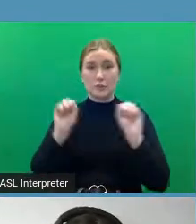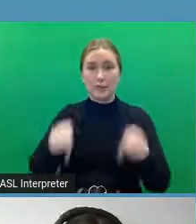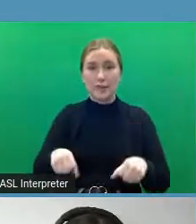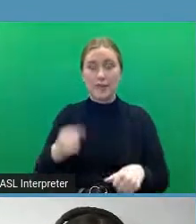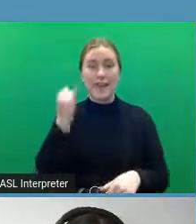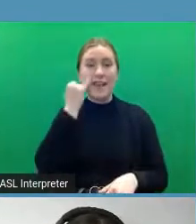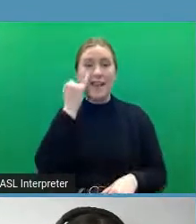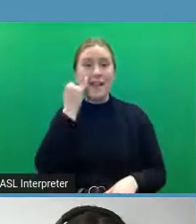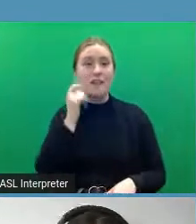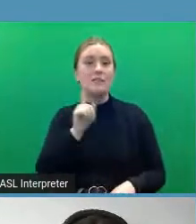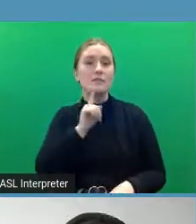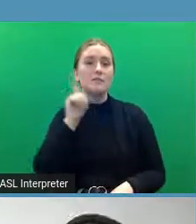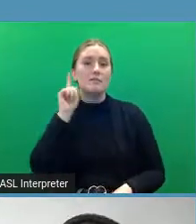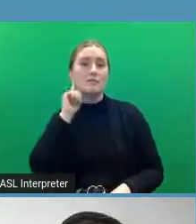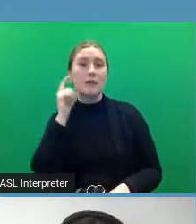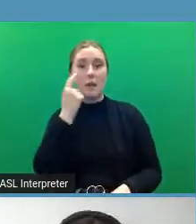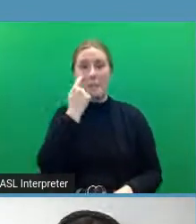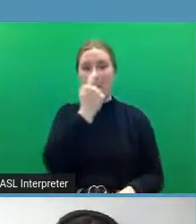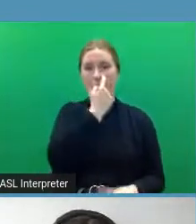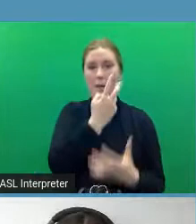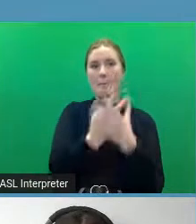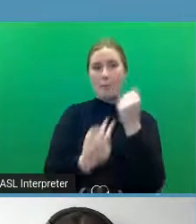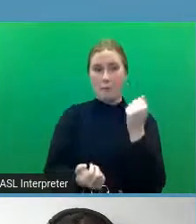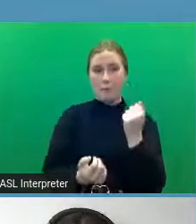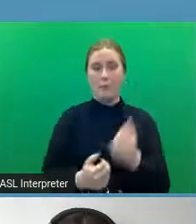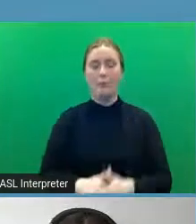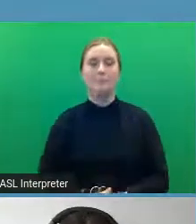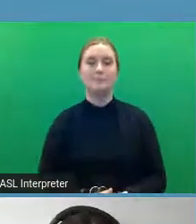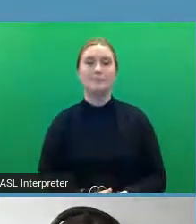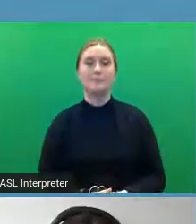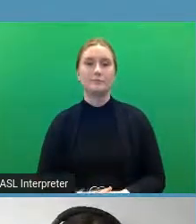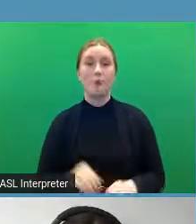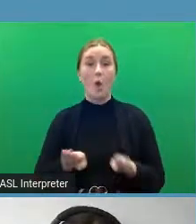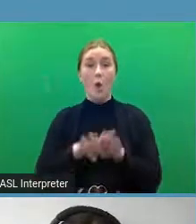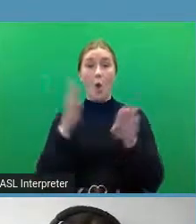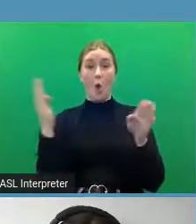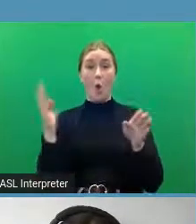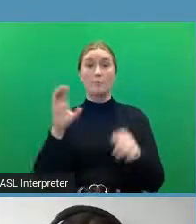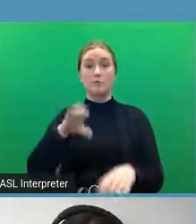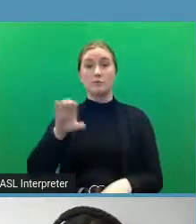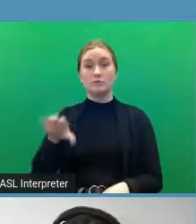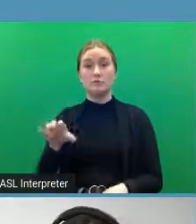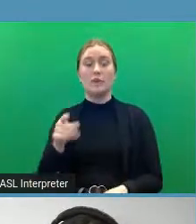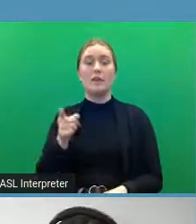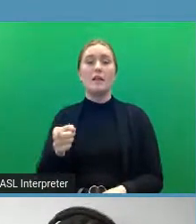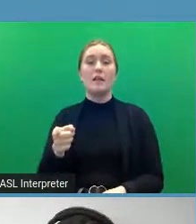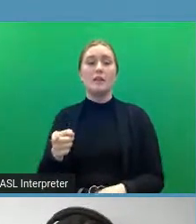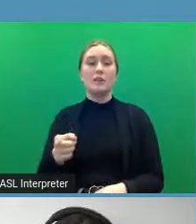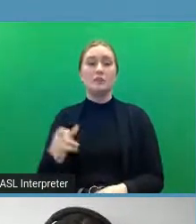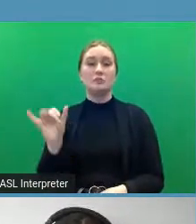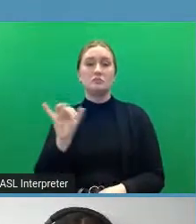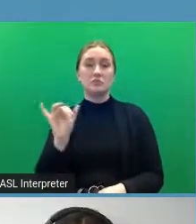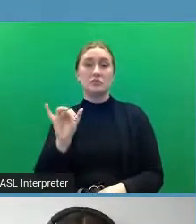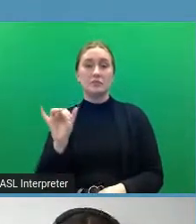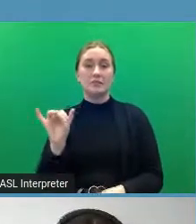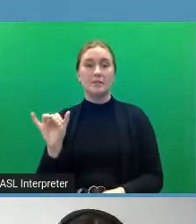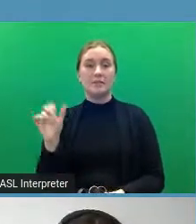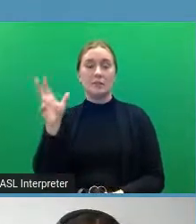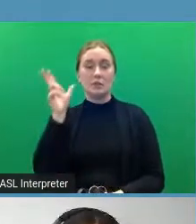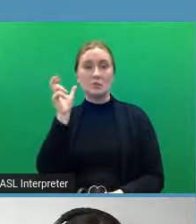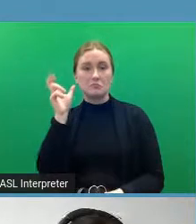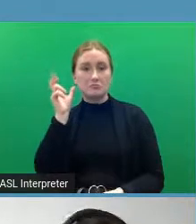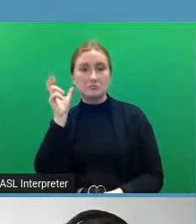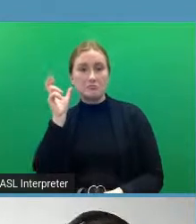deafblind. Open captions, however, are on-screen textual representation of audio. Sounds the same thus far, except they